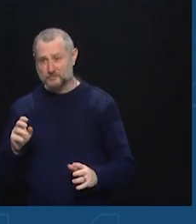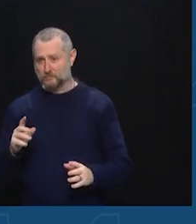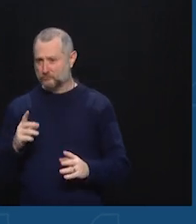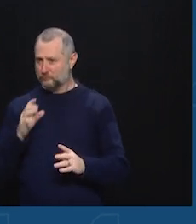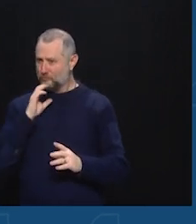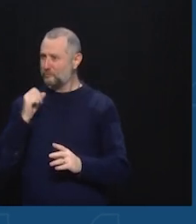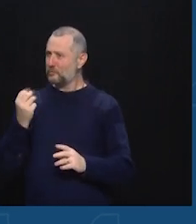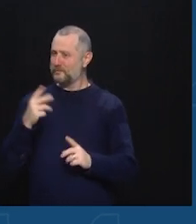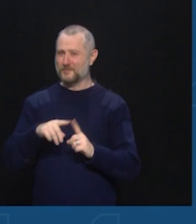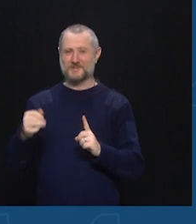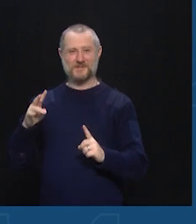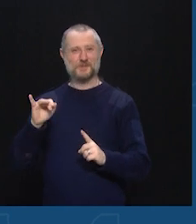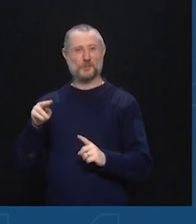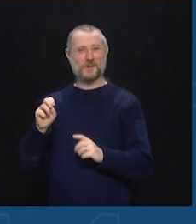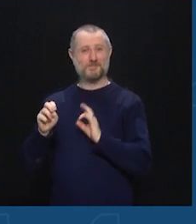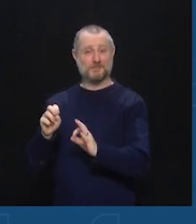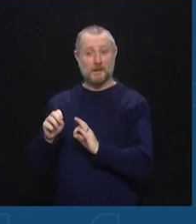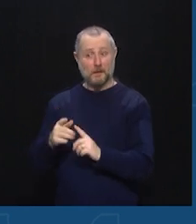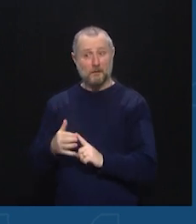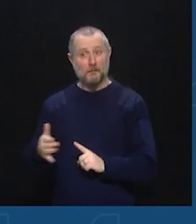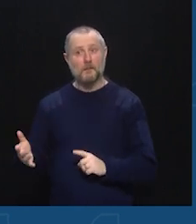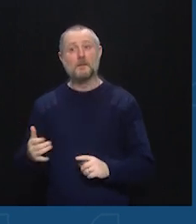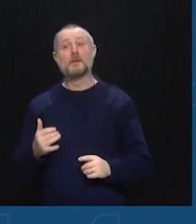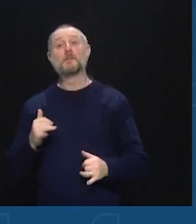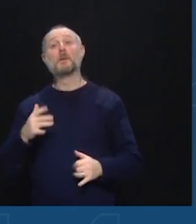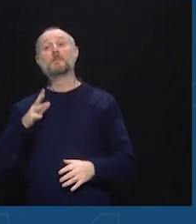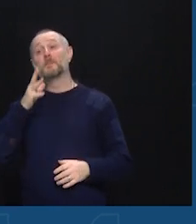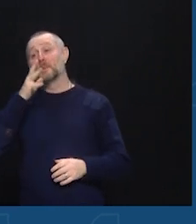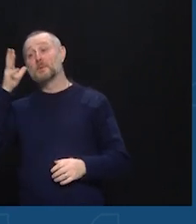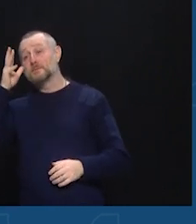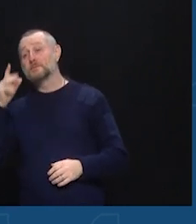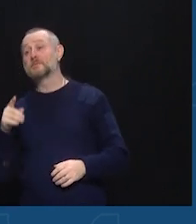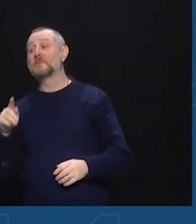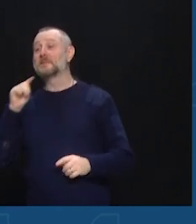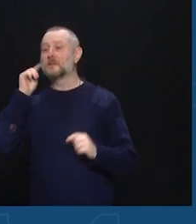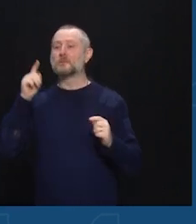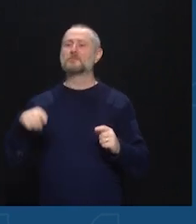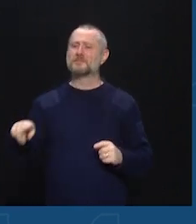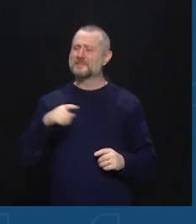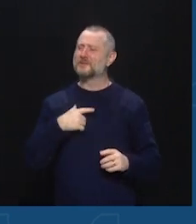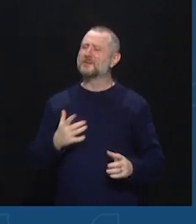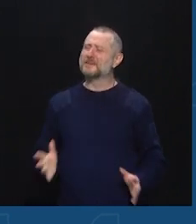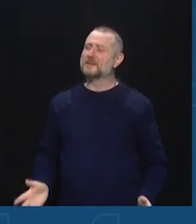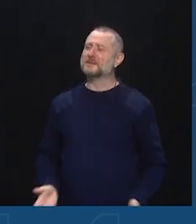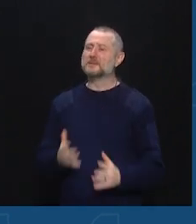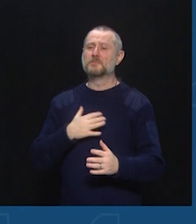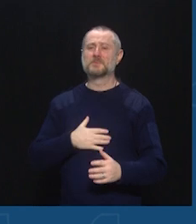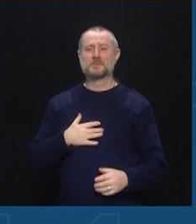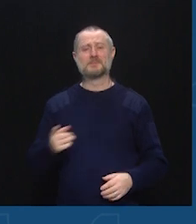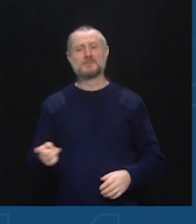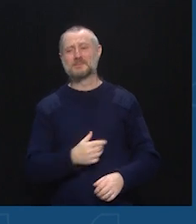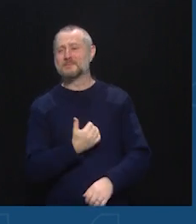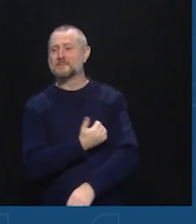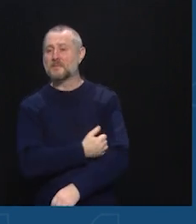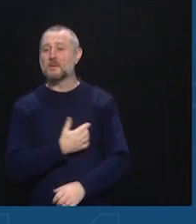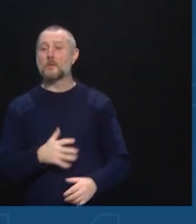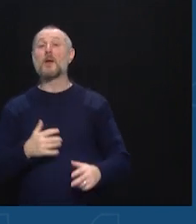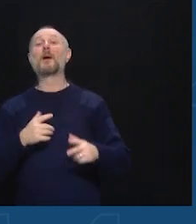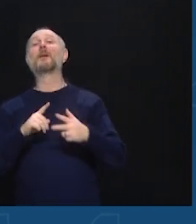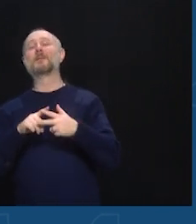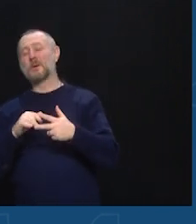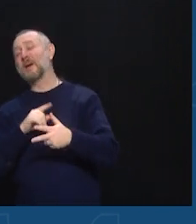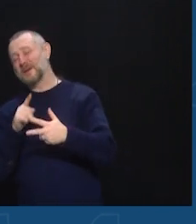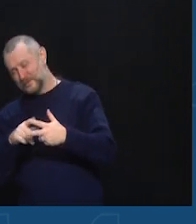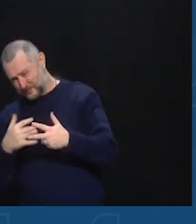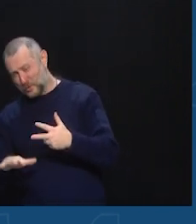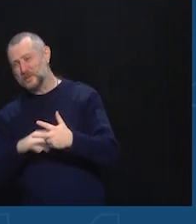dose. Parents, teenagers, get signed up for that second dose and then get the booster, because then you'll have that full suit of